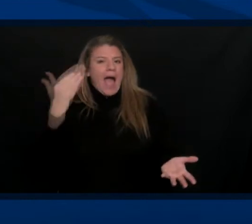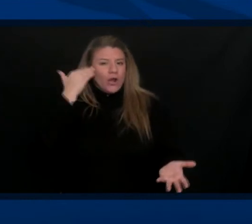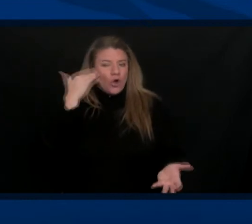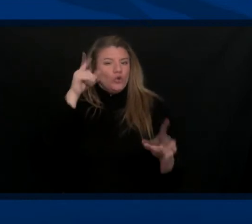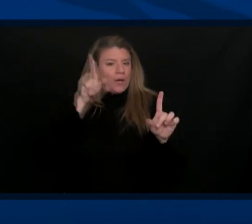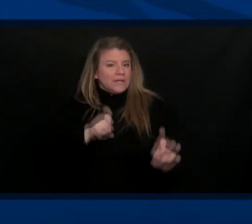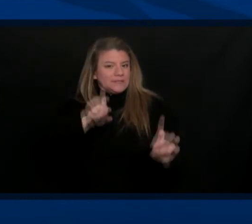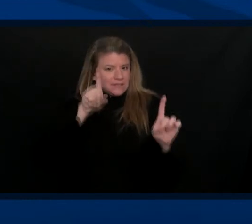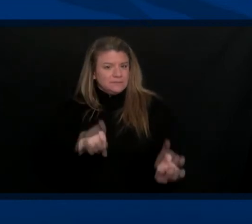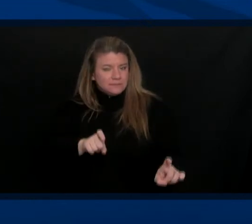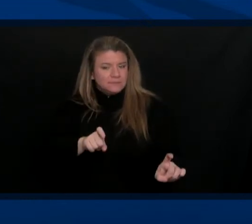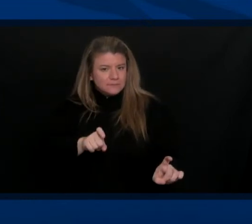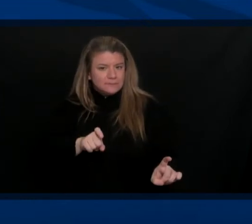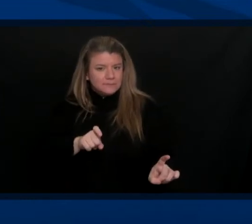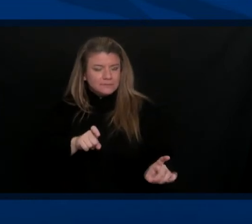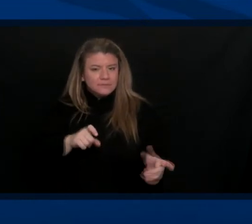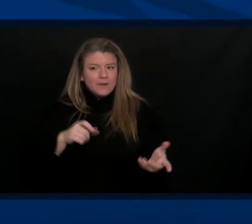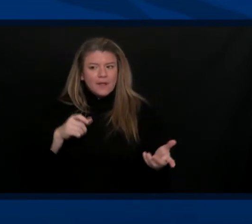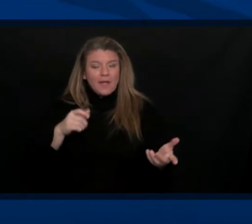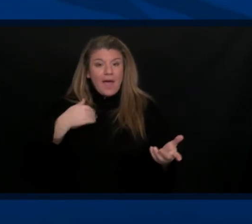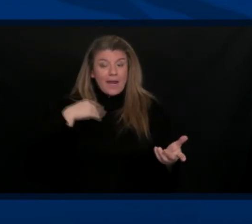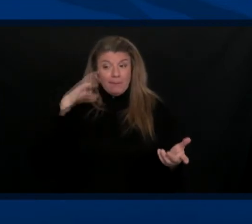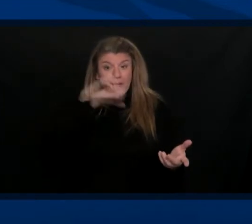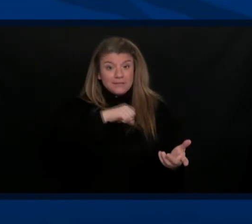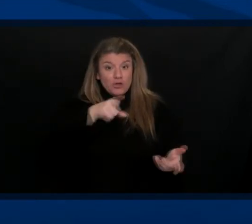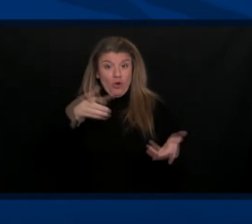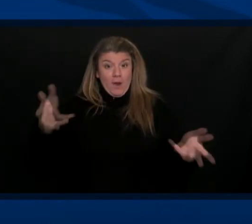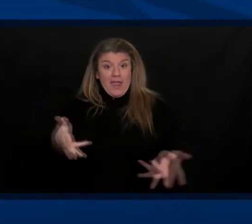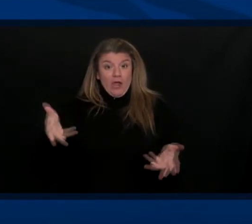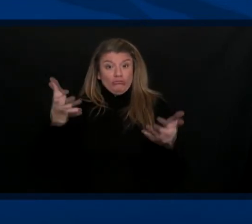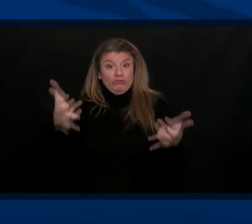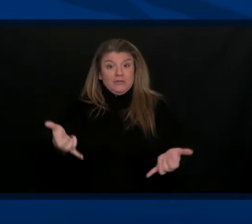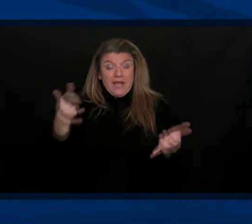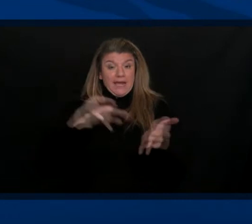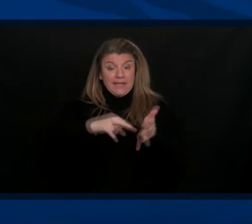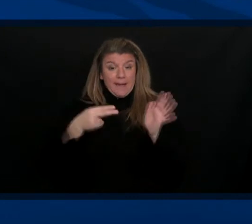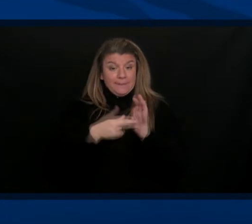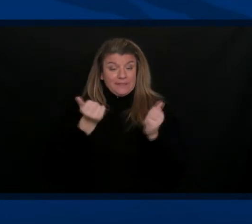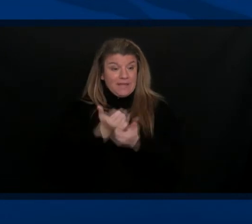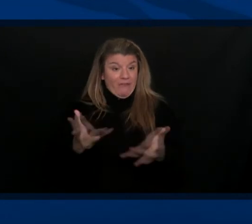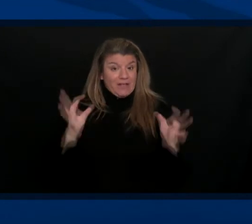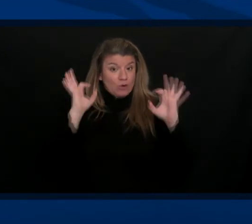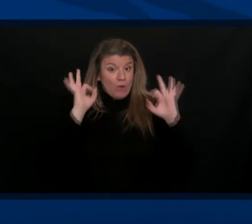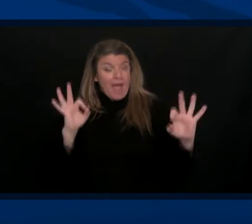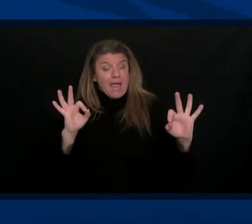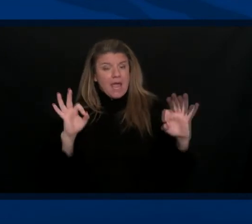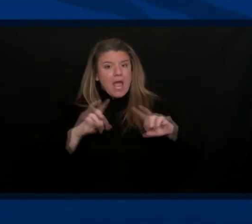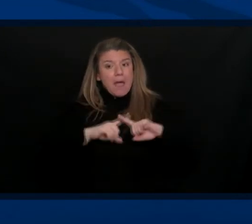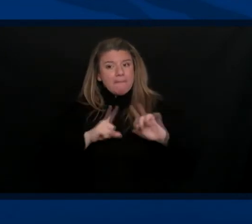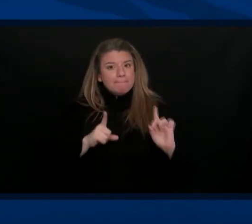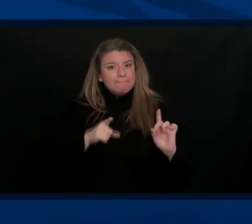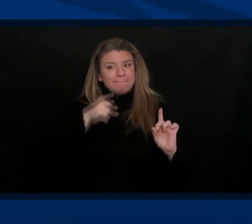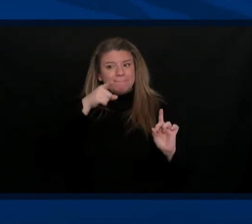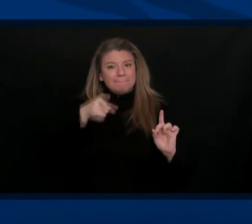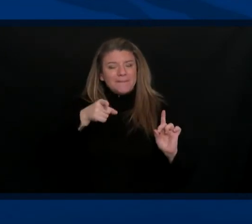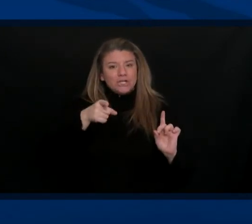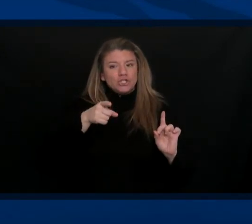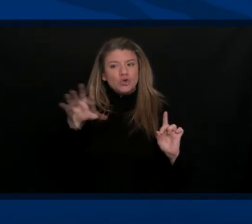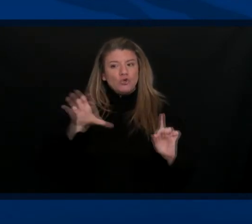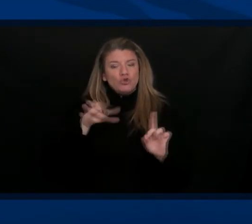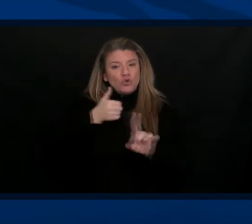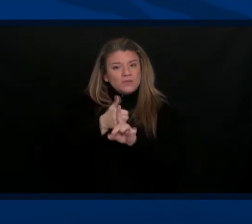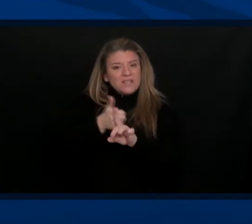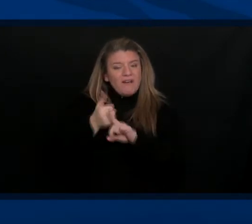I'm taking by the fact that you're with us today that everything has turned out okay. But did you do any